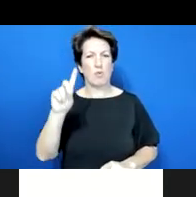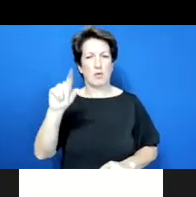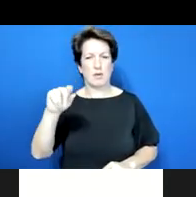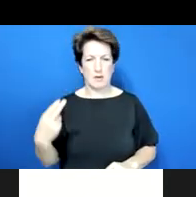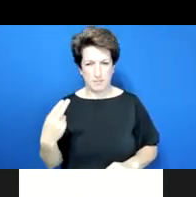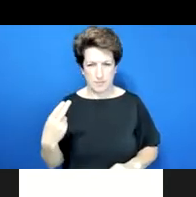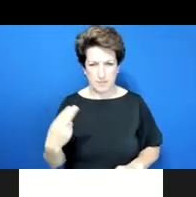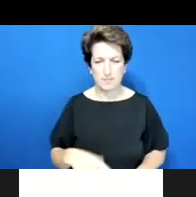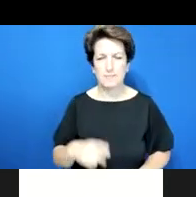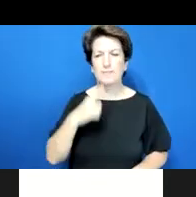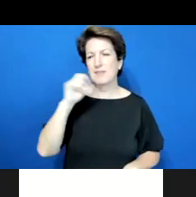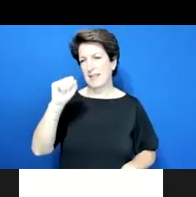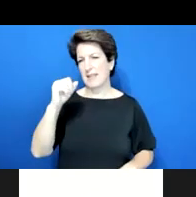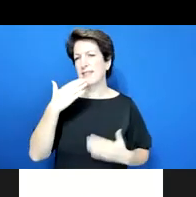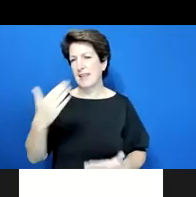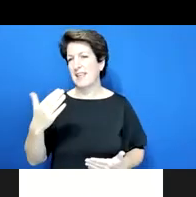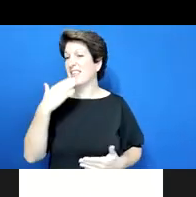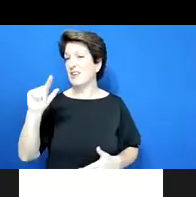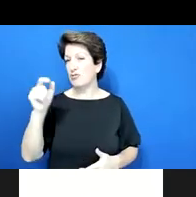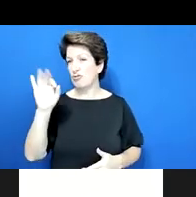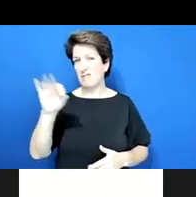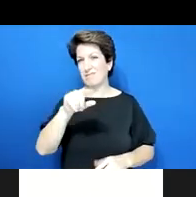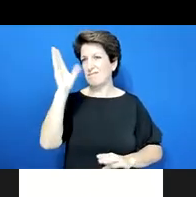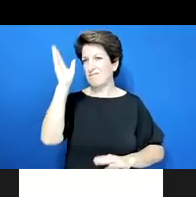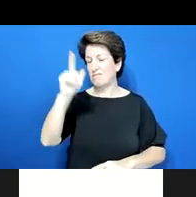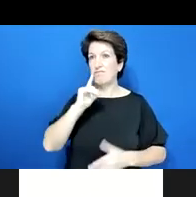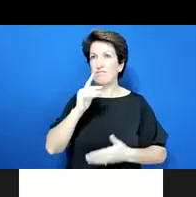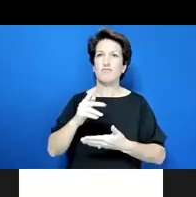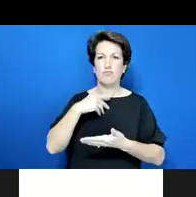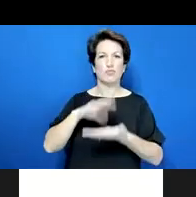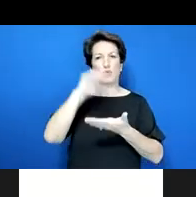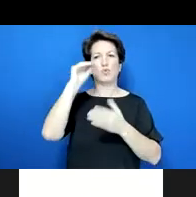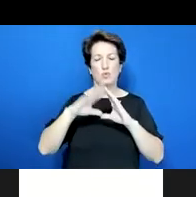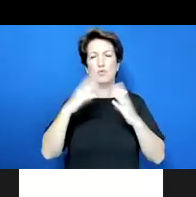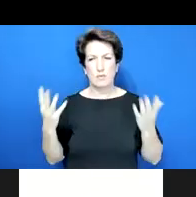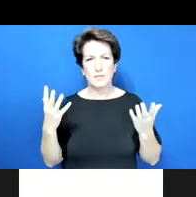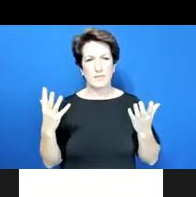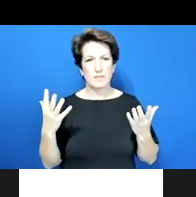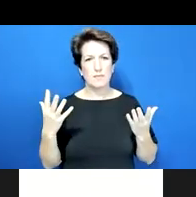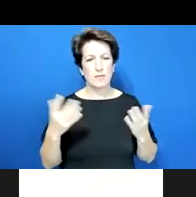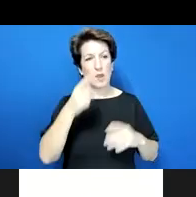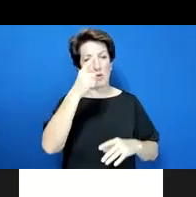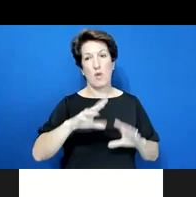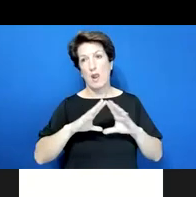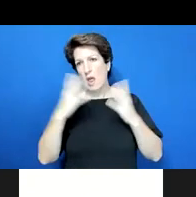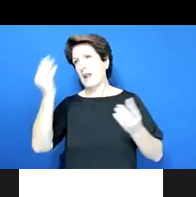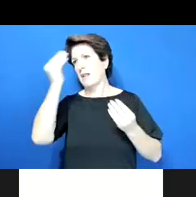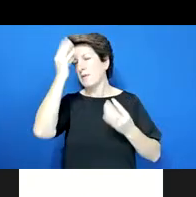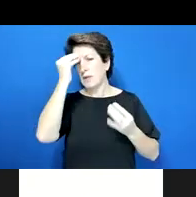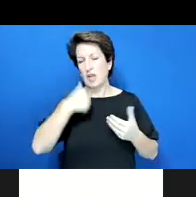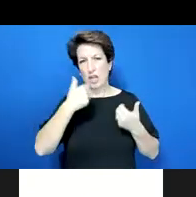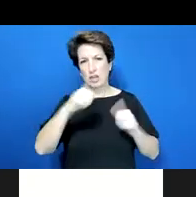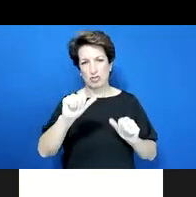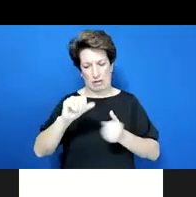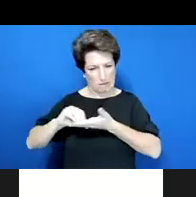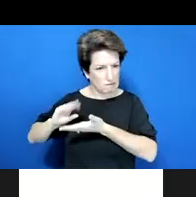Yes, thank you. Thanks so much, Geoff. This was really informative. I'm just saying there's a lot of information given out, and I tried my best to take as many notes